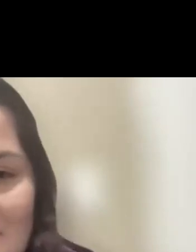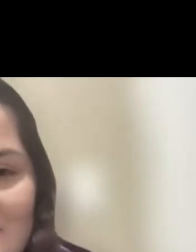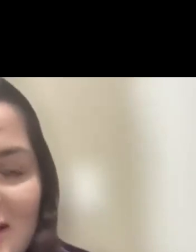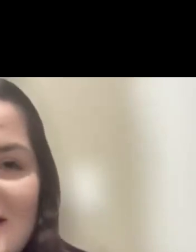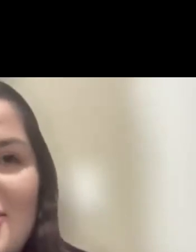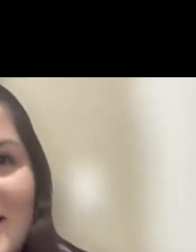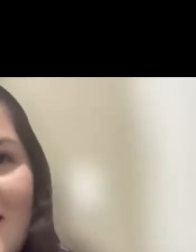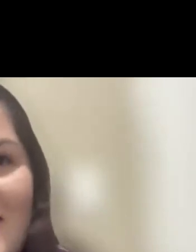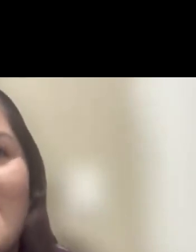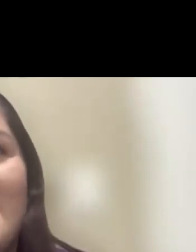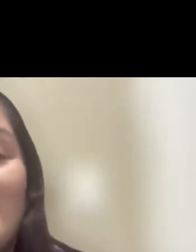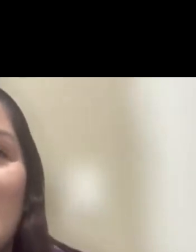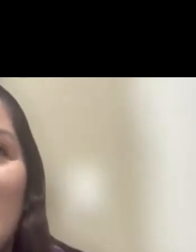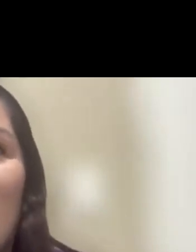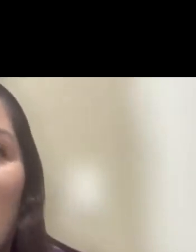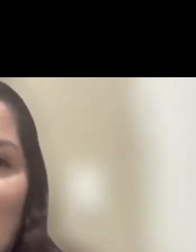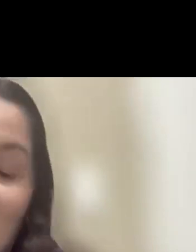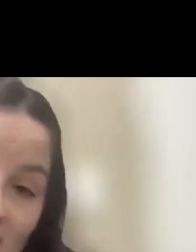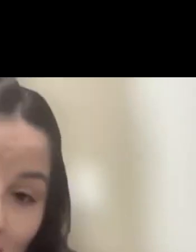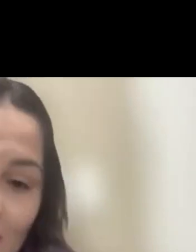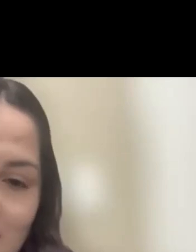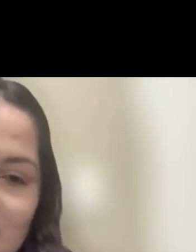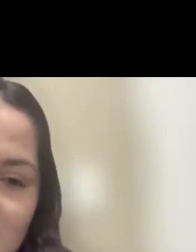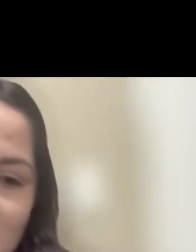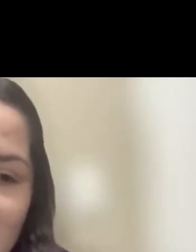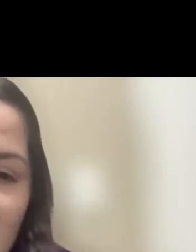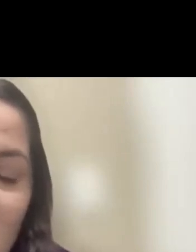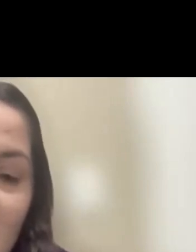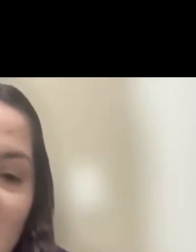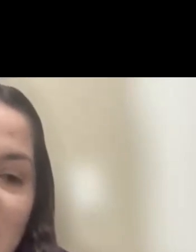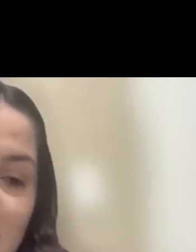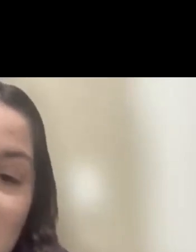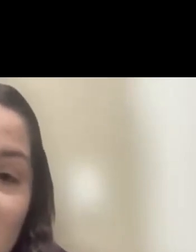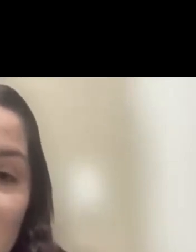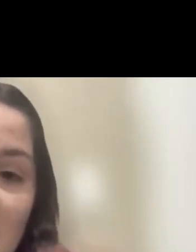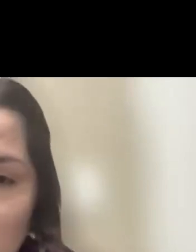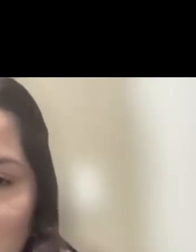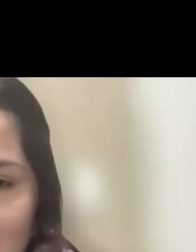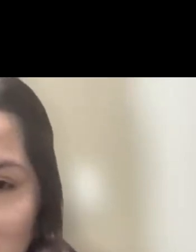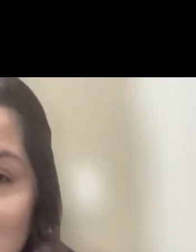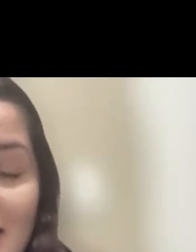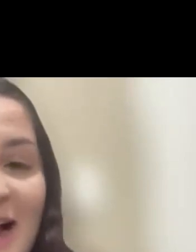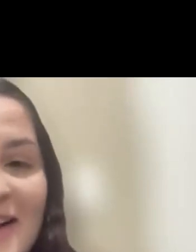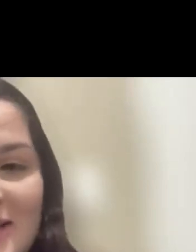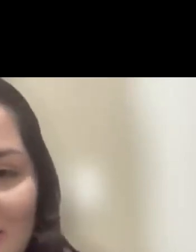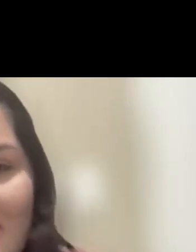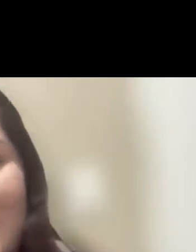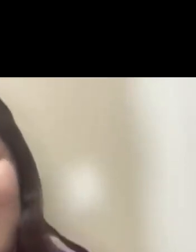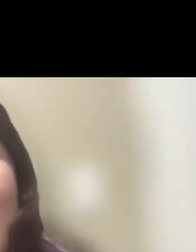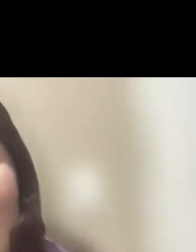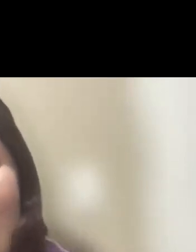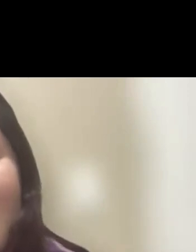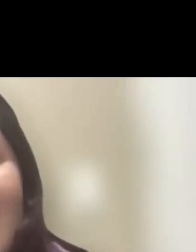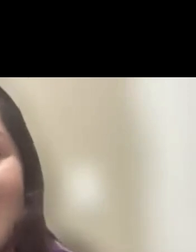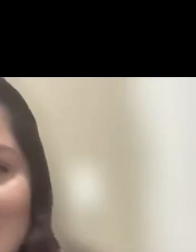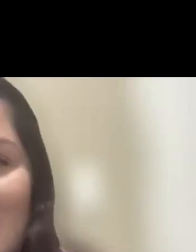to be in the right place at the right time. There should be more help available, um, especially from like medical providers. And I hearing everything, I